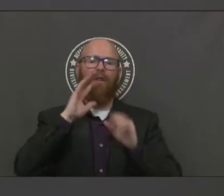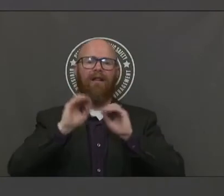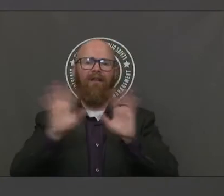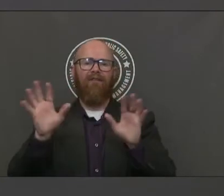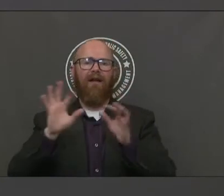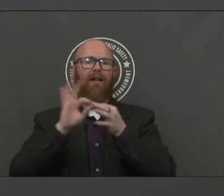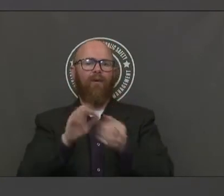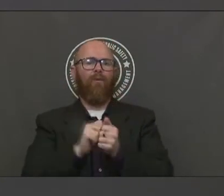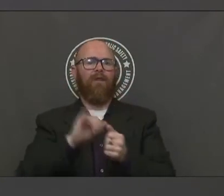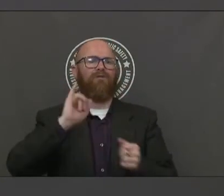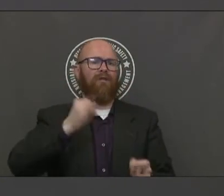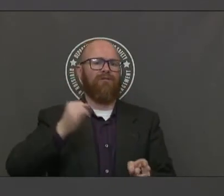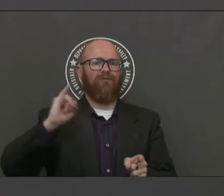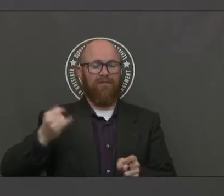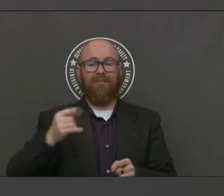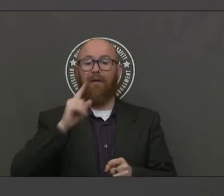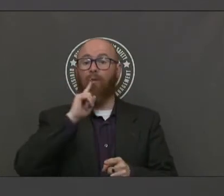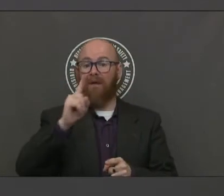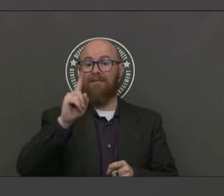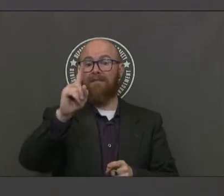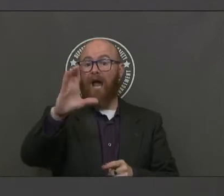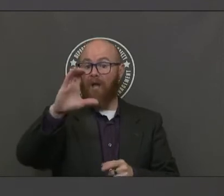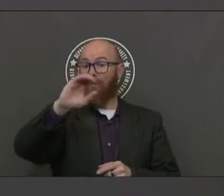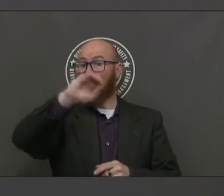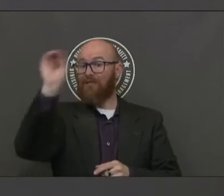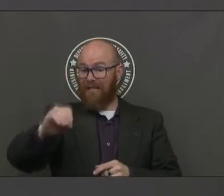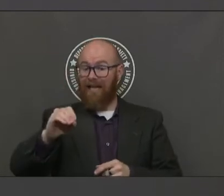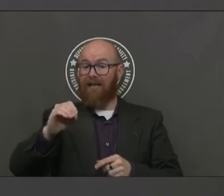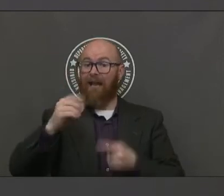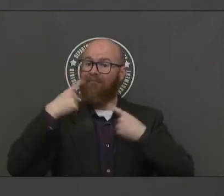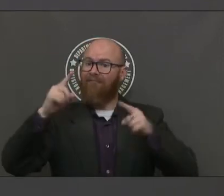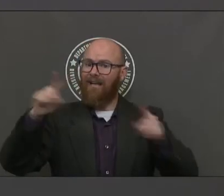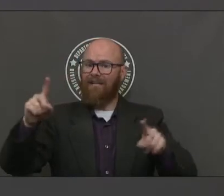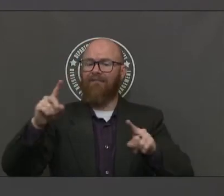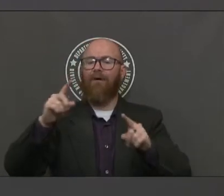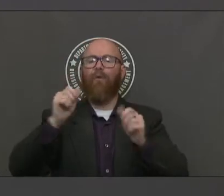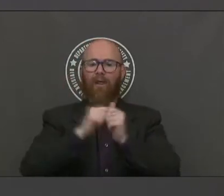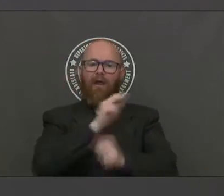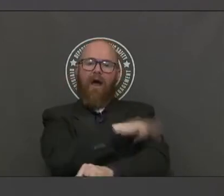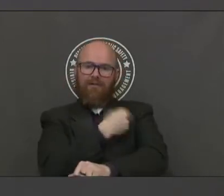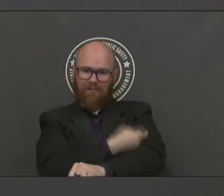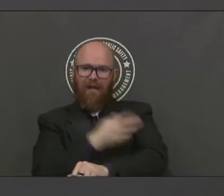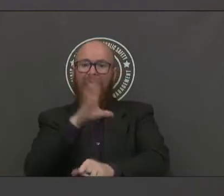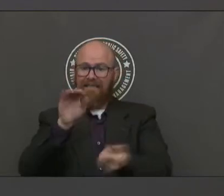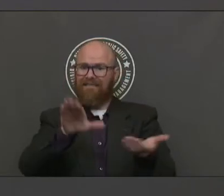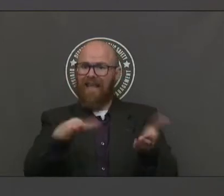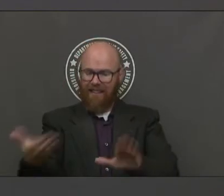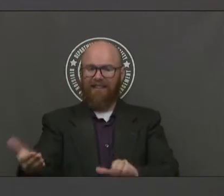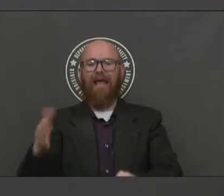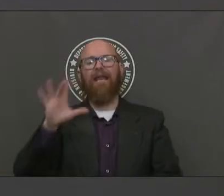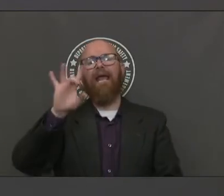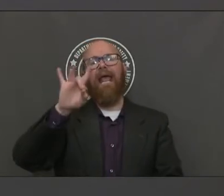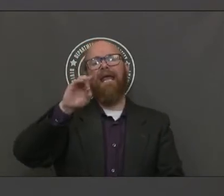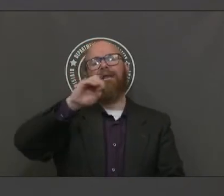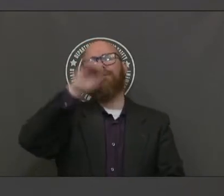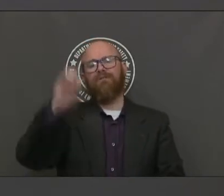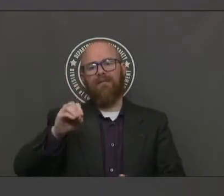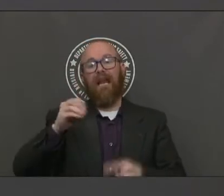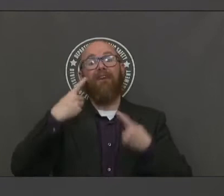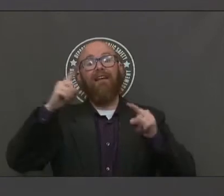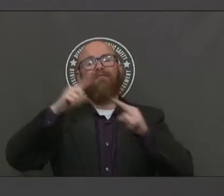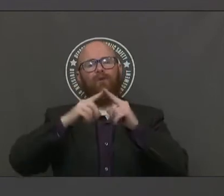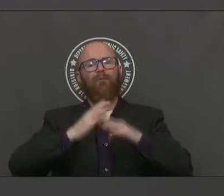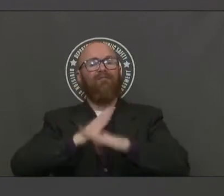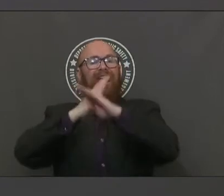Johnson & Johnson. It was 100% effective at preventing hospitalization and death, and over 80% effective at preventing severe disease.